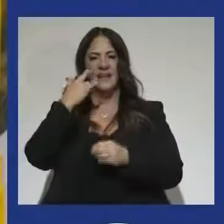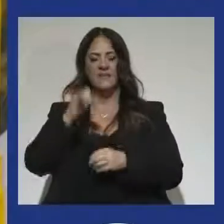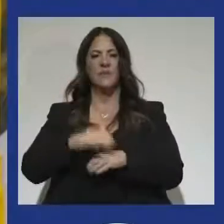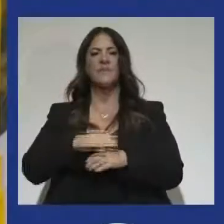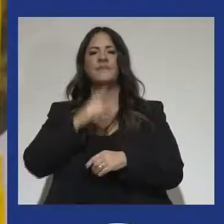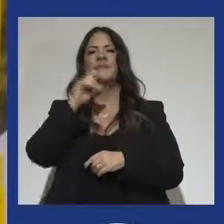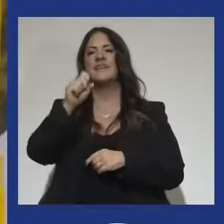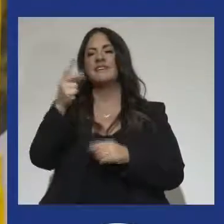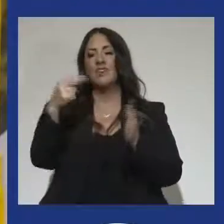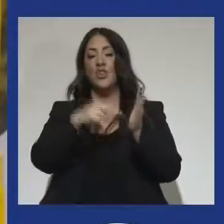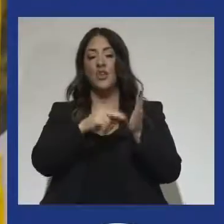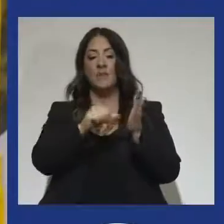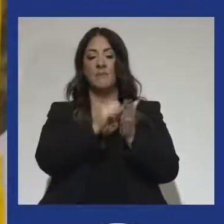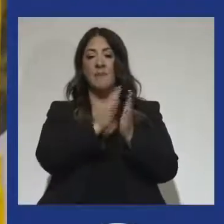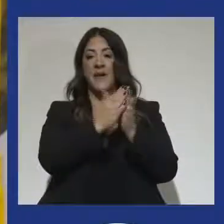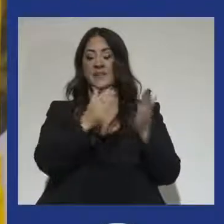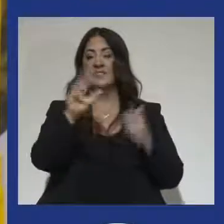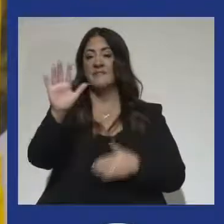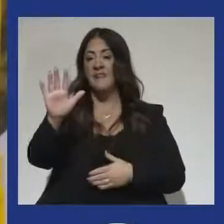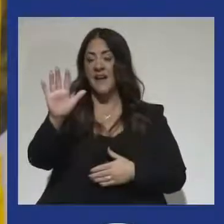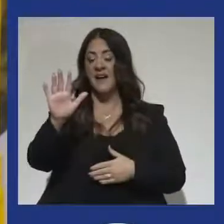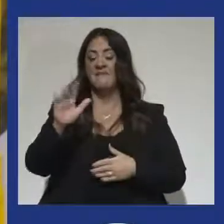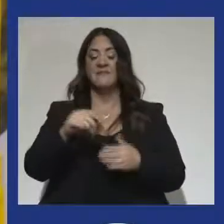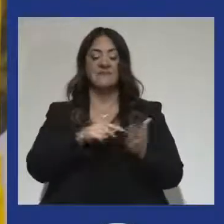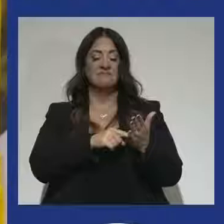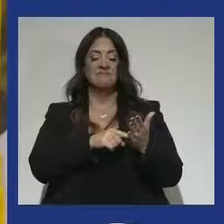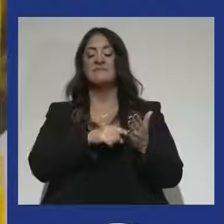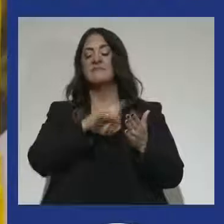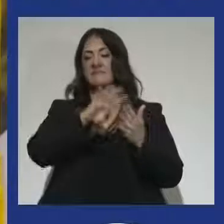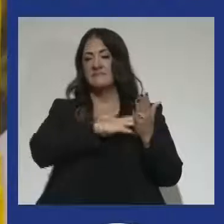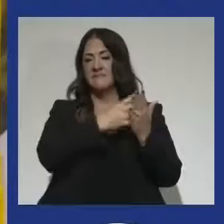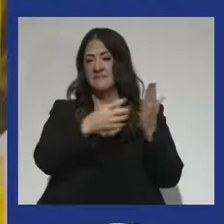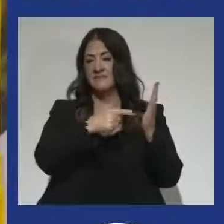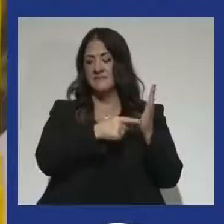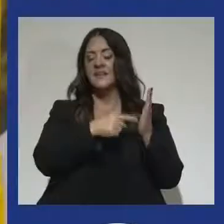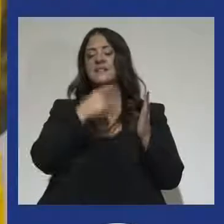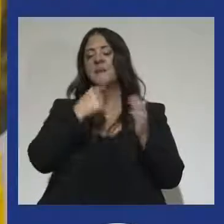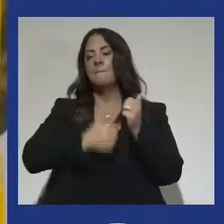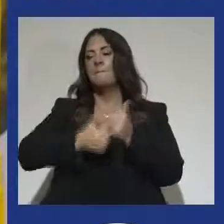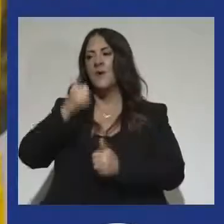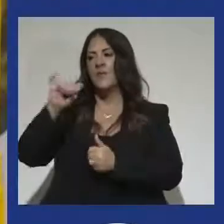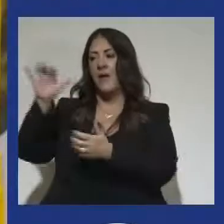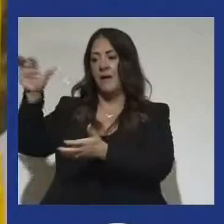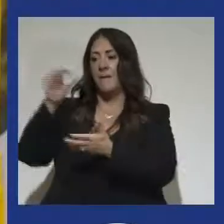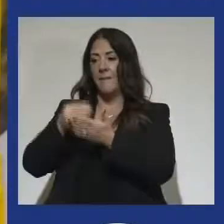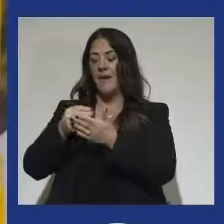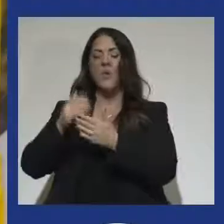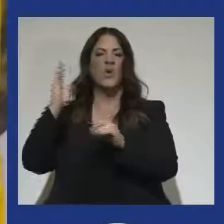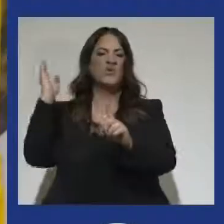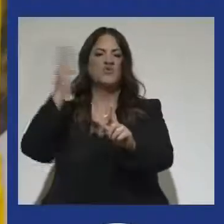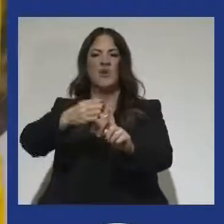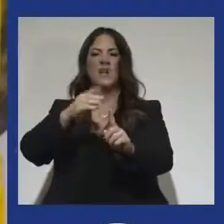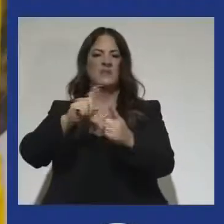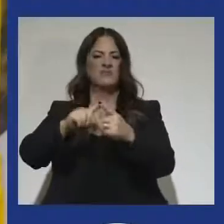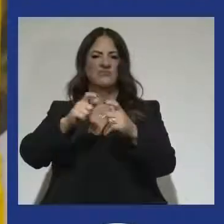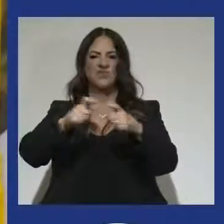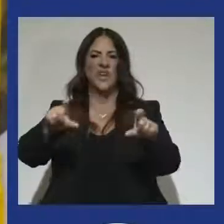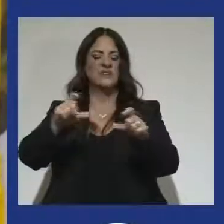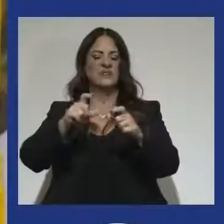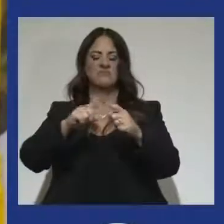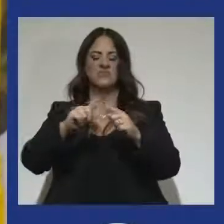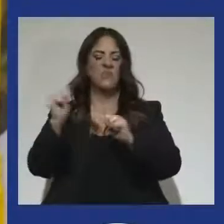that reflects, it's on page 5. The vast majority is going to people, which is very